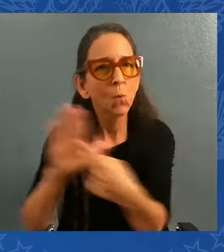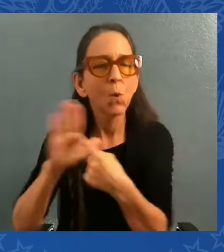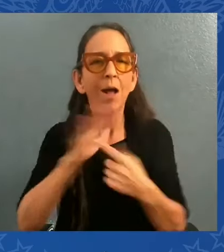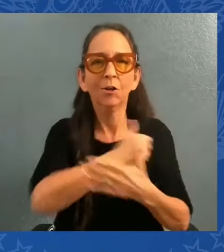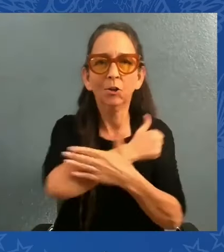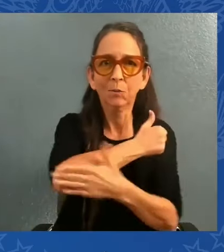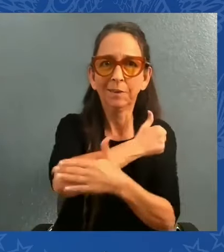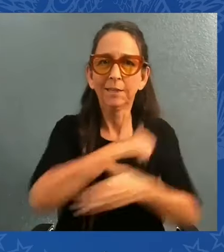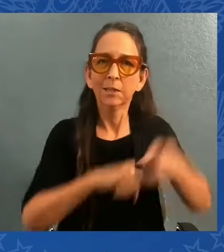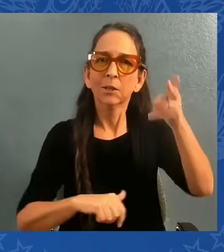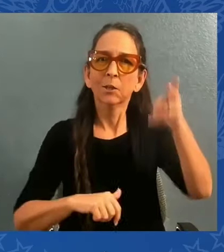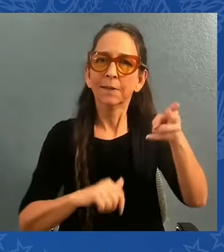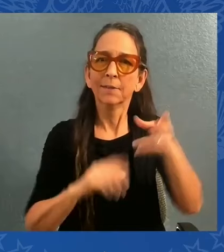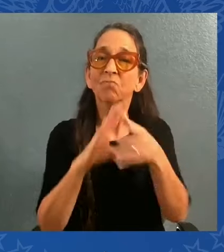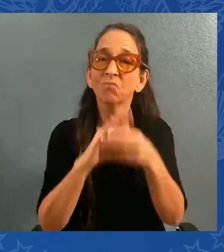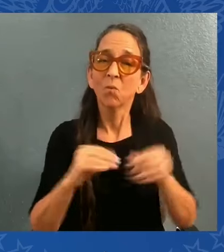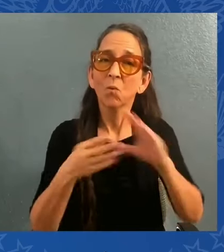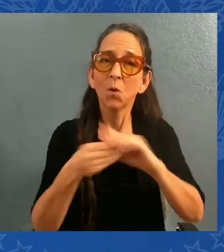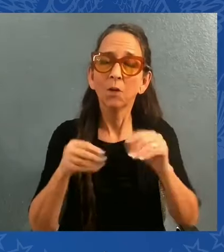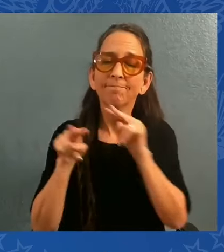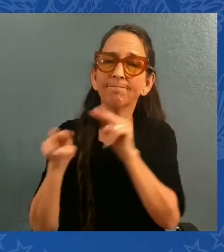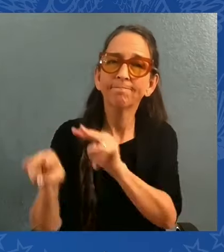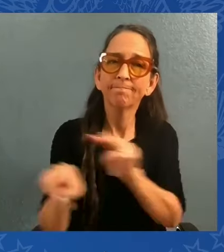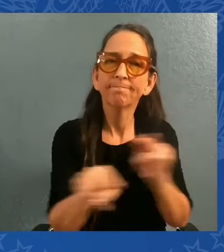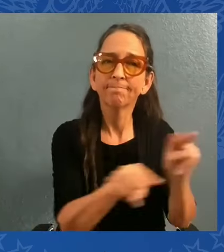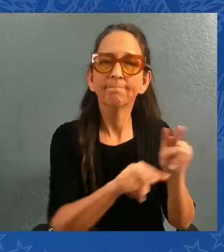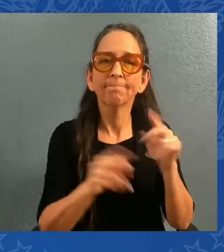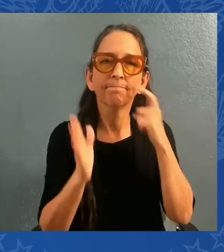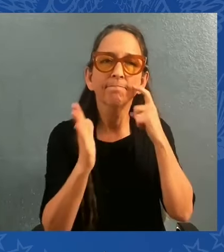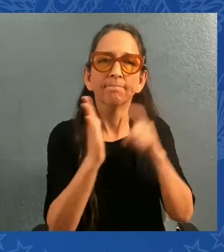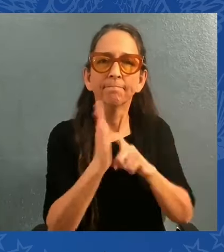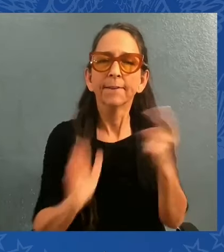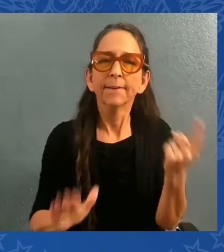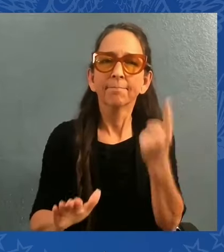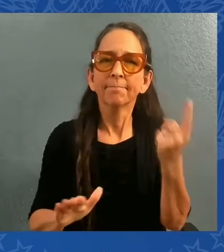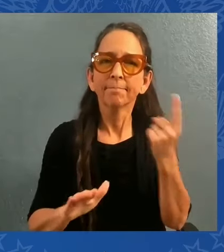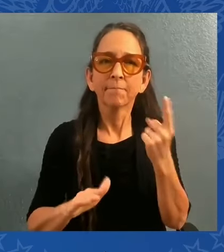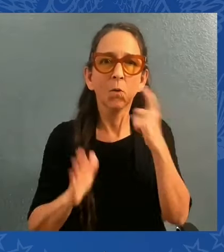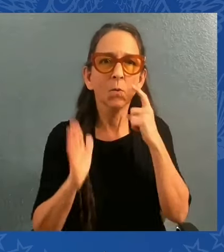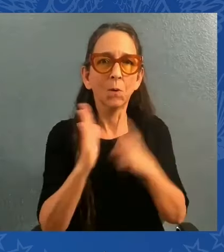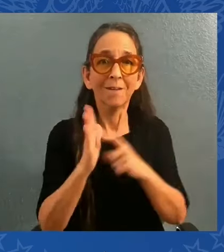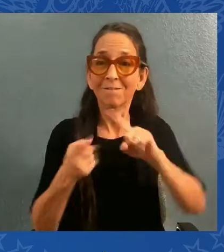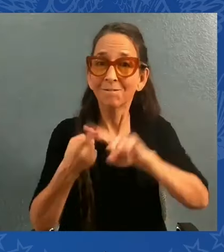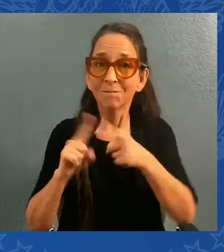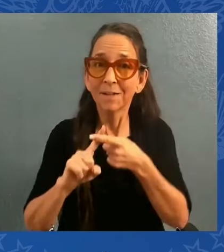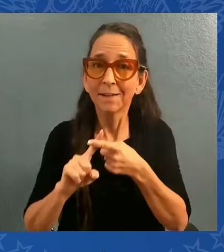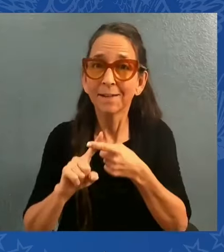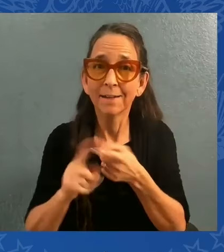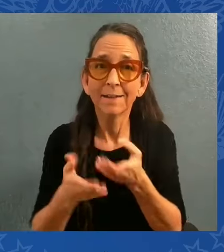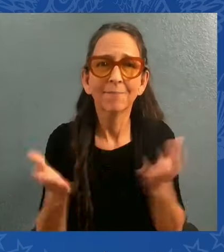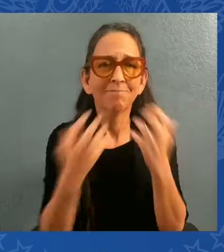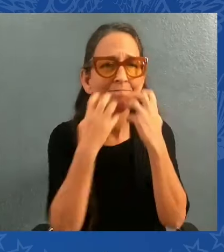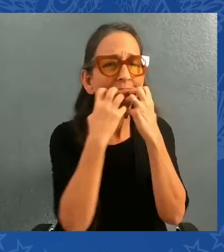Yet as I look around, I see something else too. I see friends, loved ones, family members